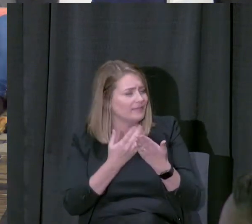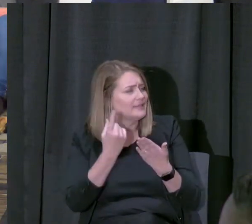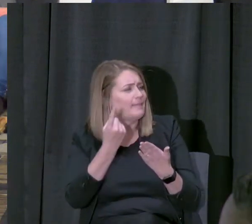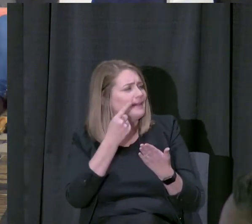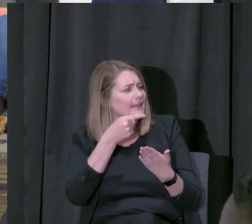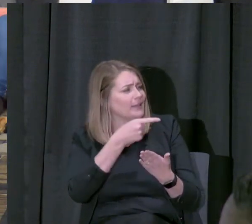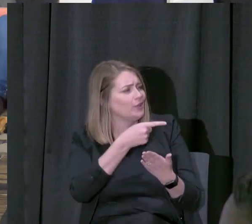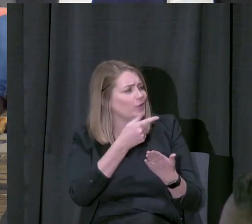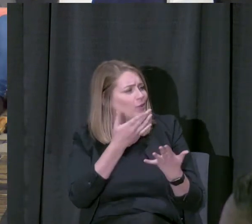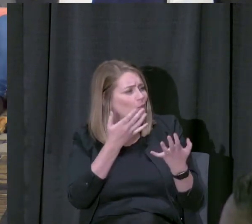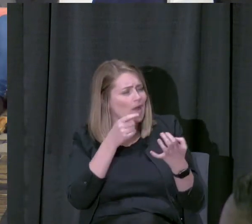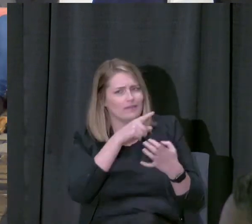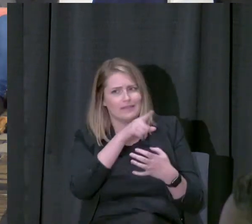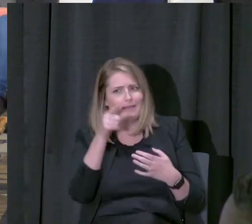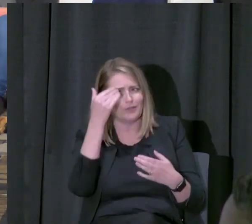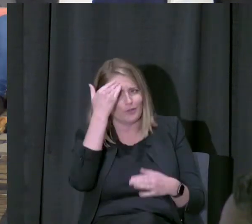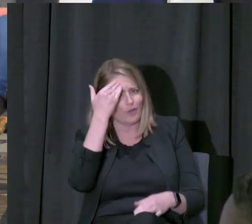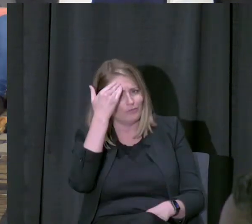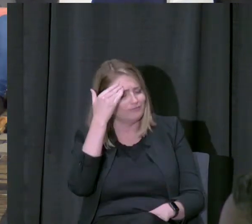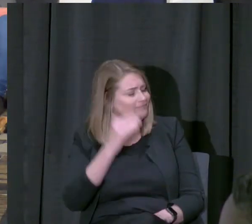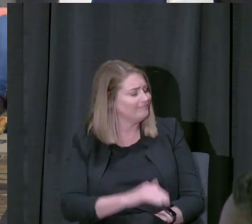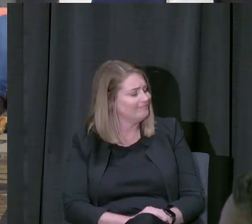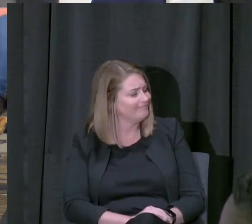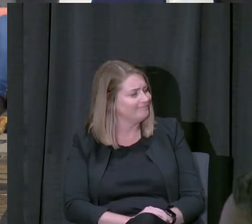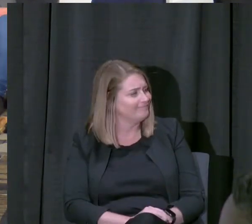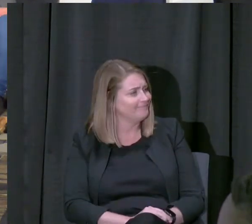that you want people to know about.